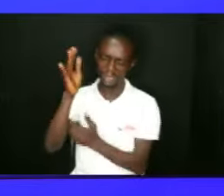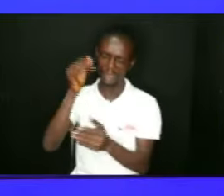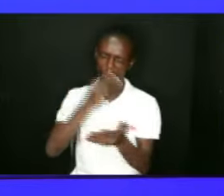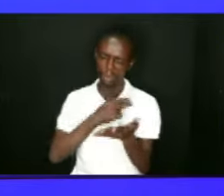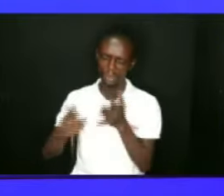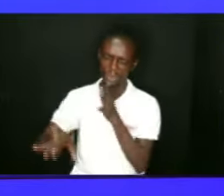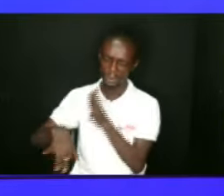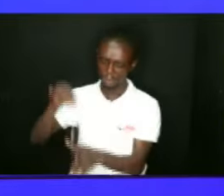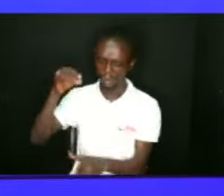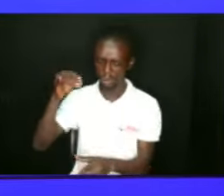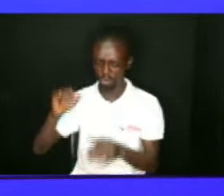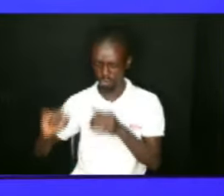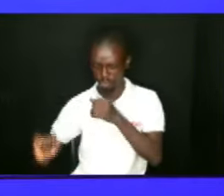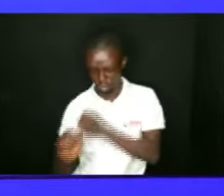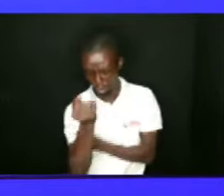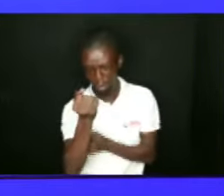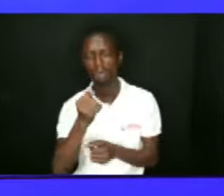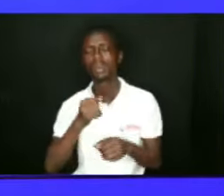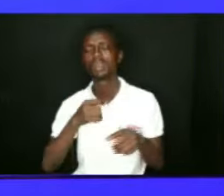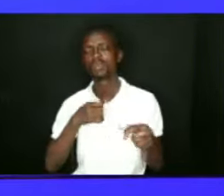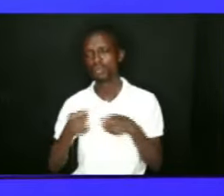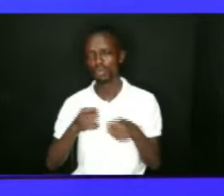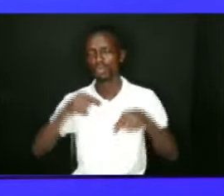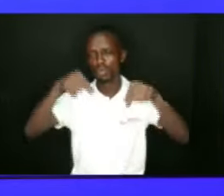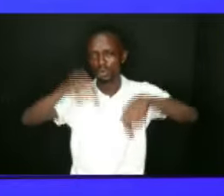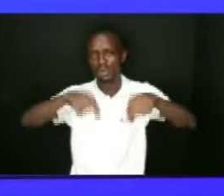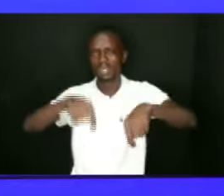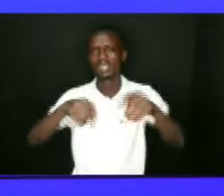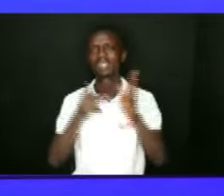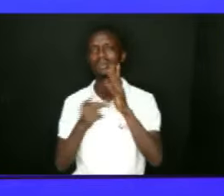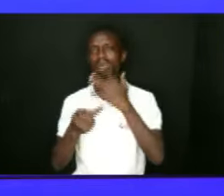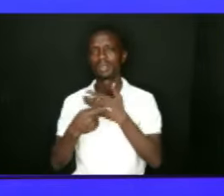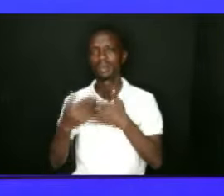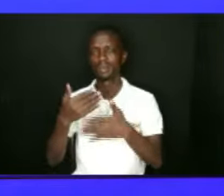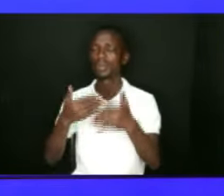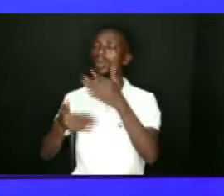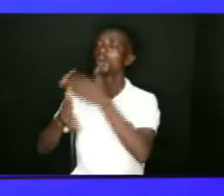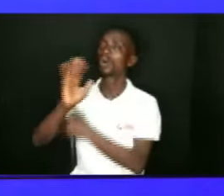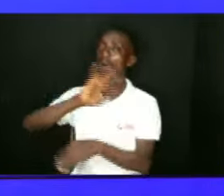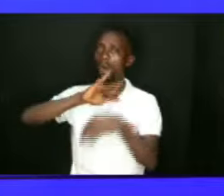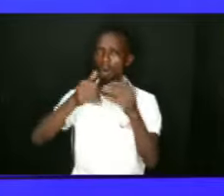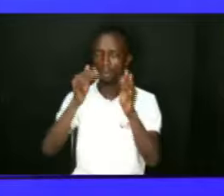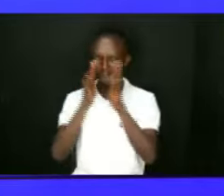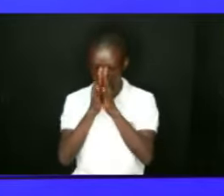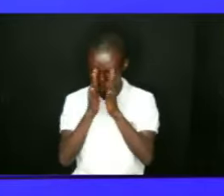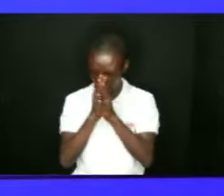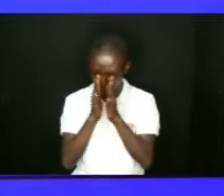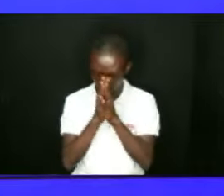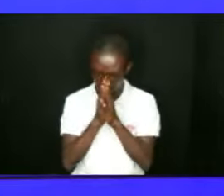absolute control. Lift your voice and let's begin to pray tonight's session before the Lord.